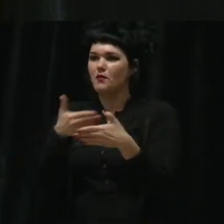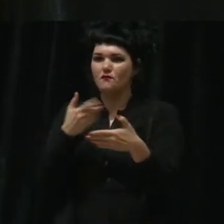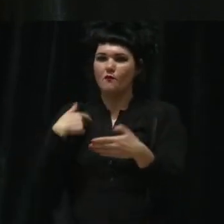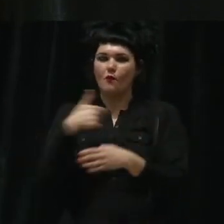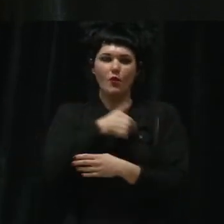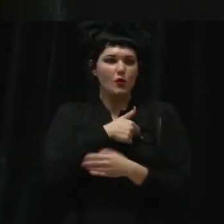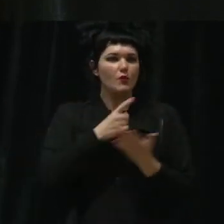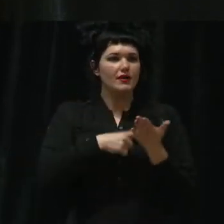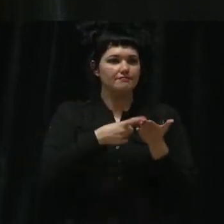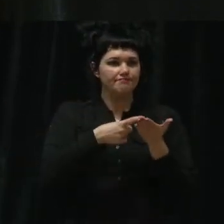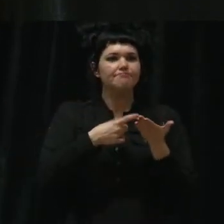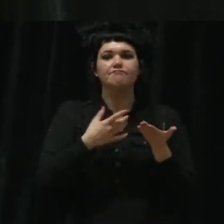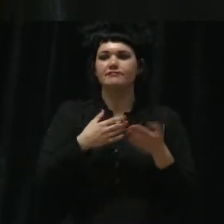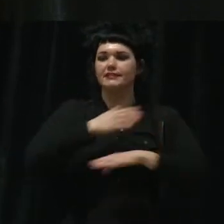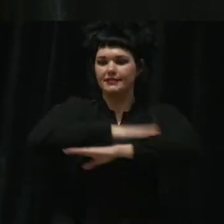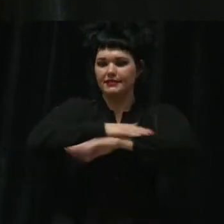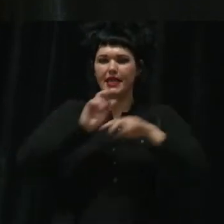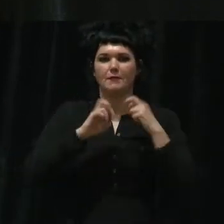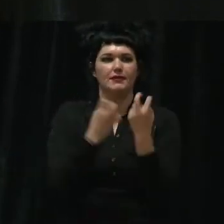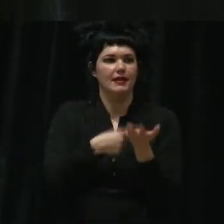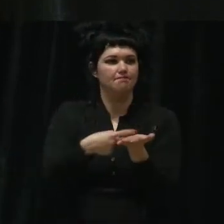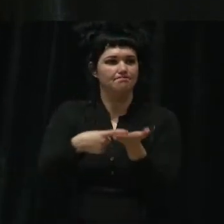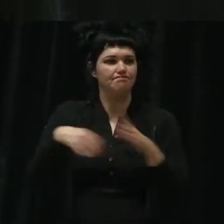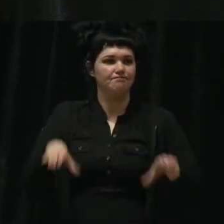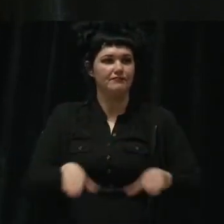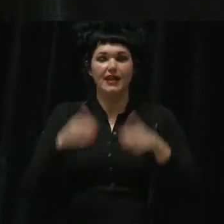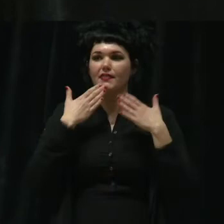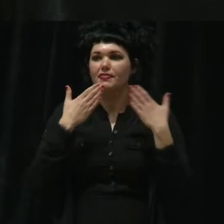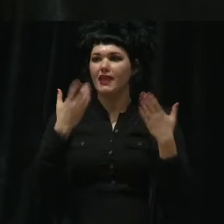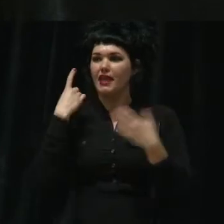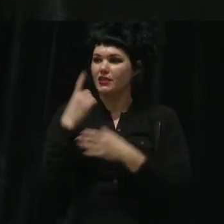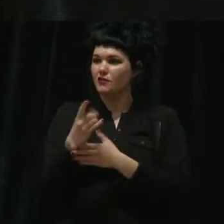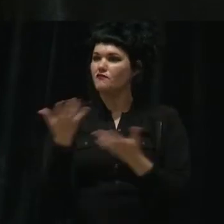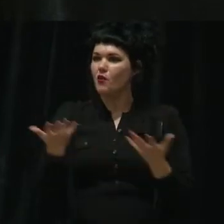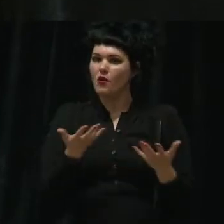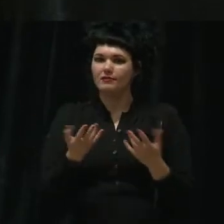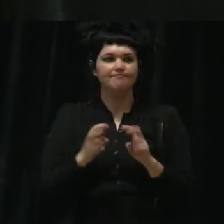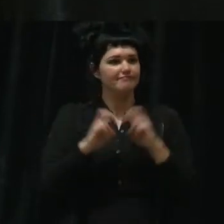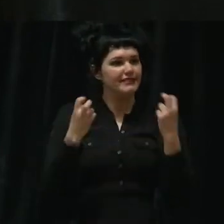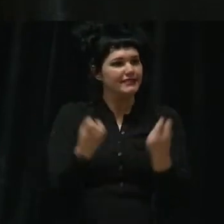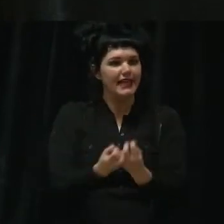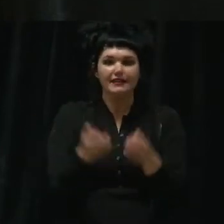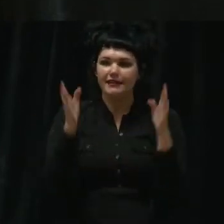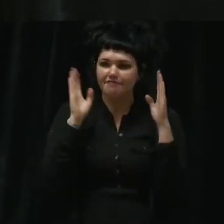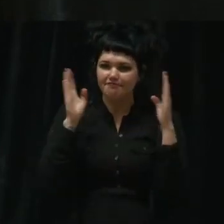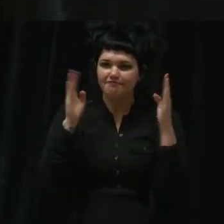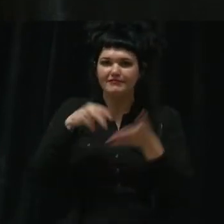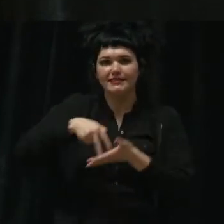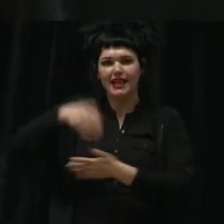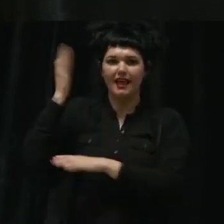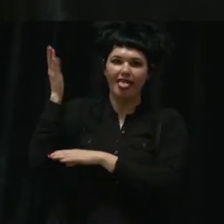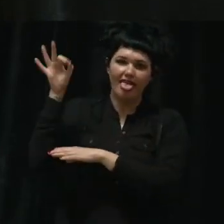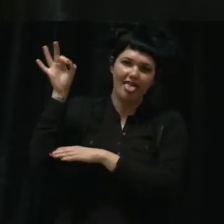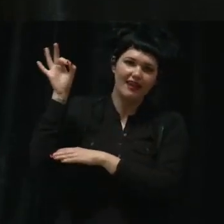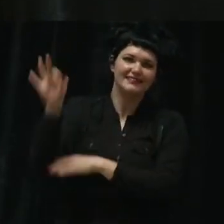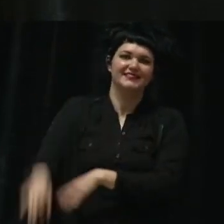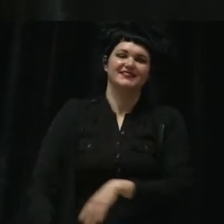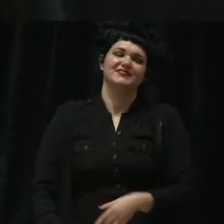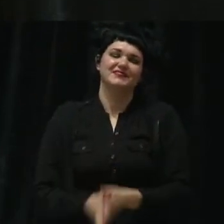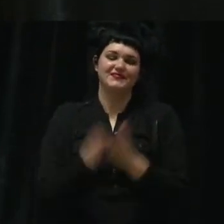to the tabletop exercise. Thank you for standing up or sitting there listening to me stand up and talk all this